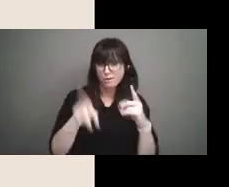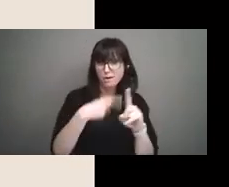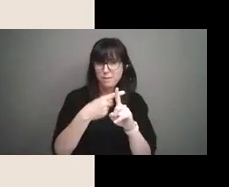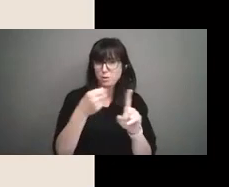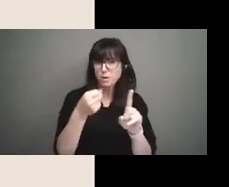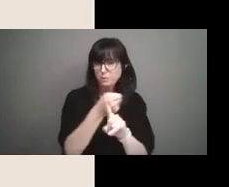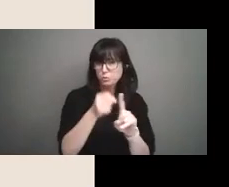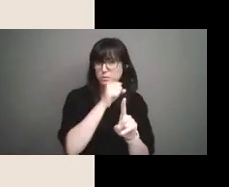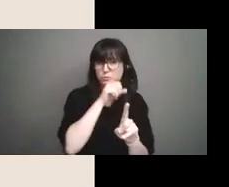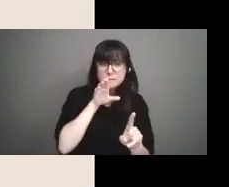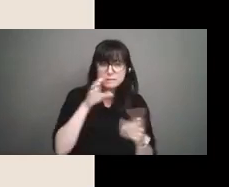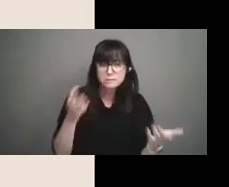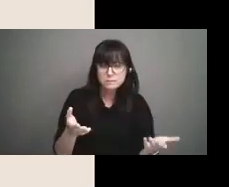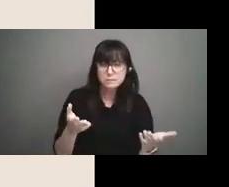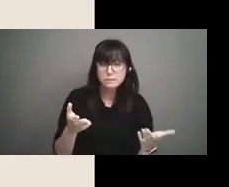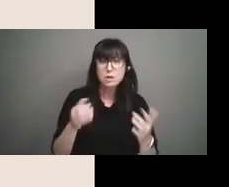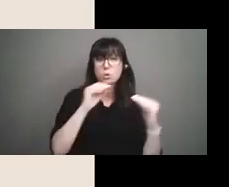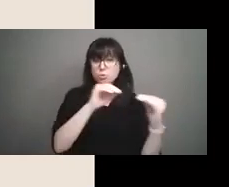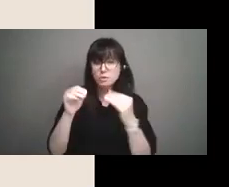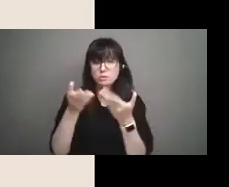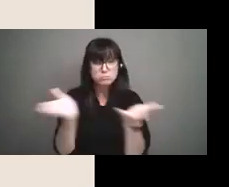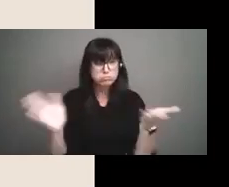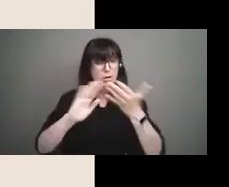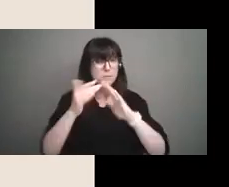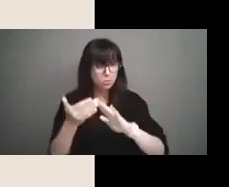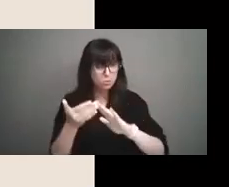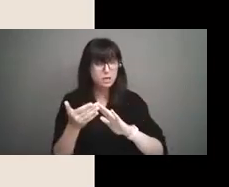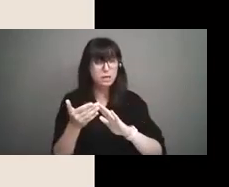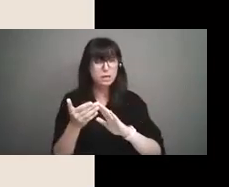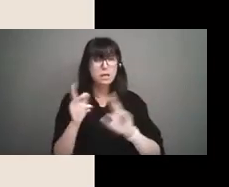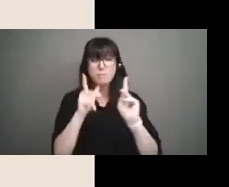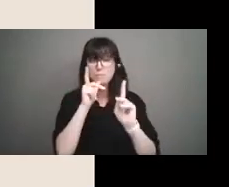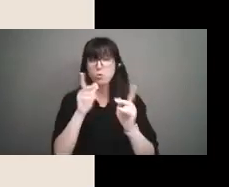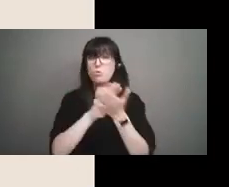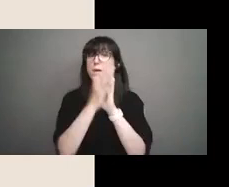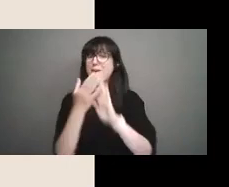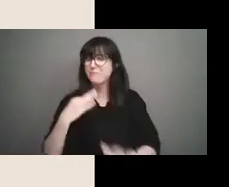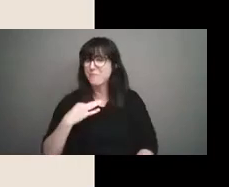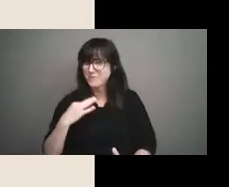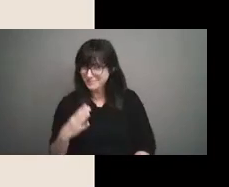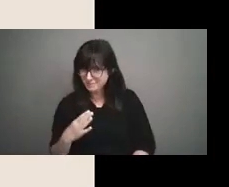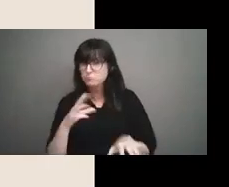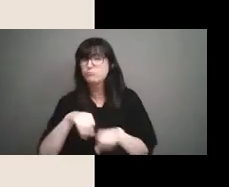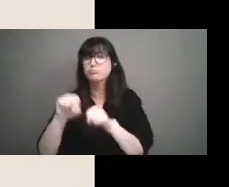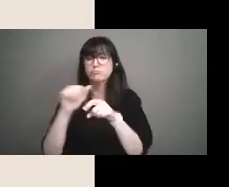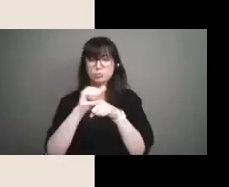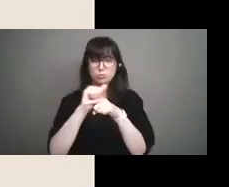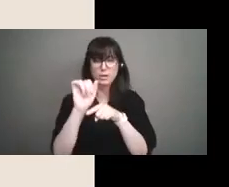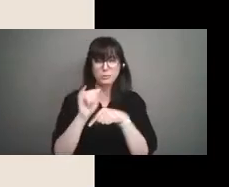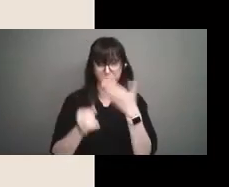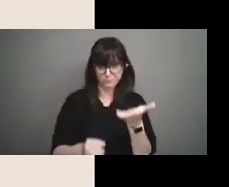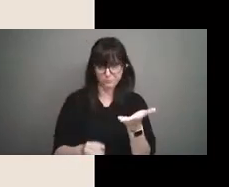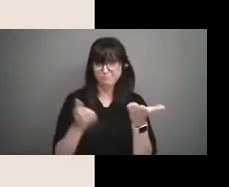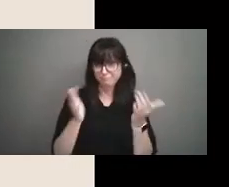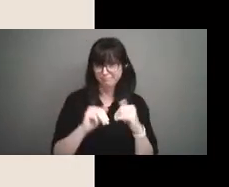this education to the community, and those folks who turned into volunteers with us had this training as well. Next